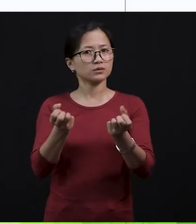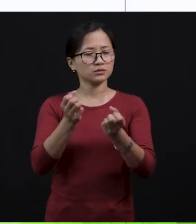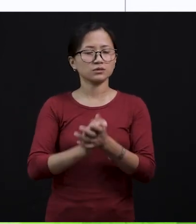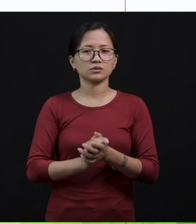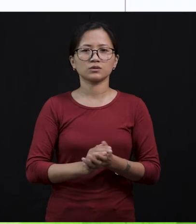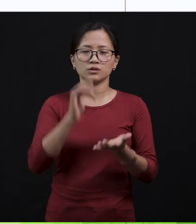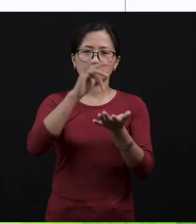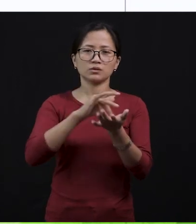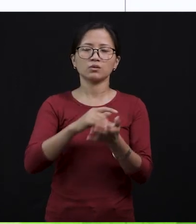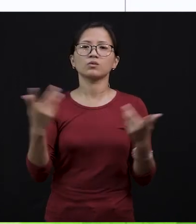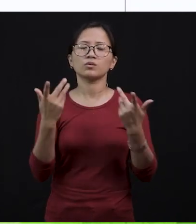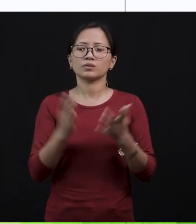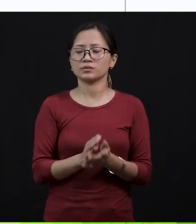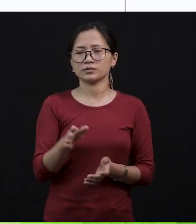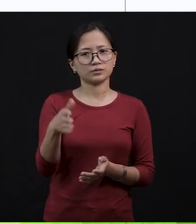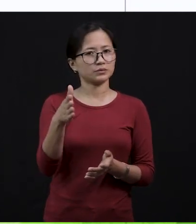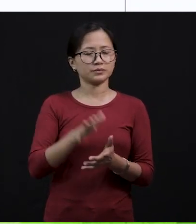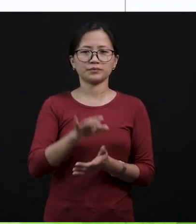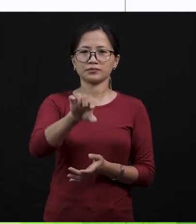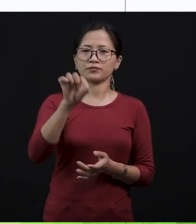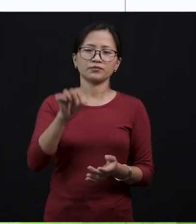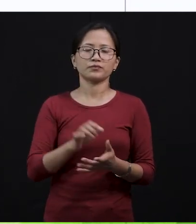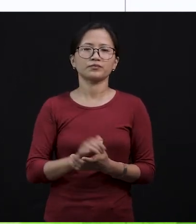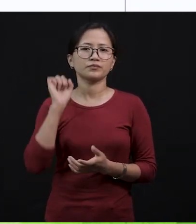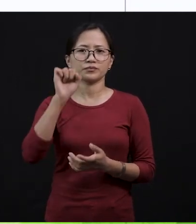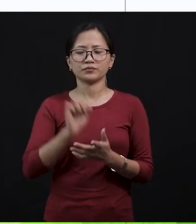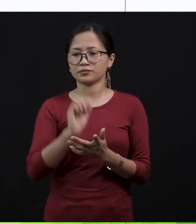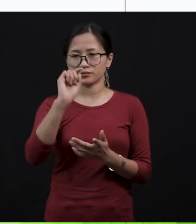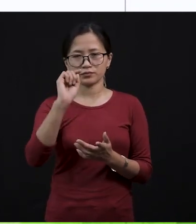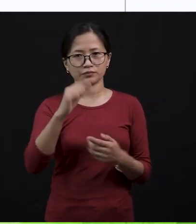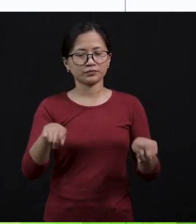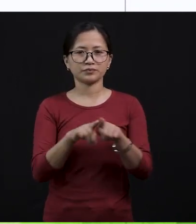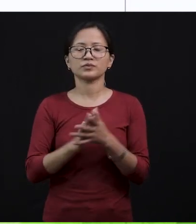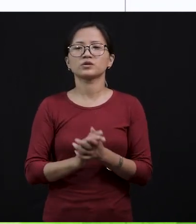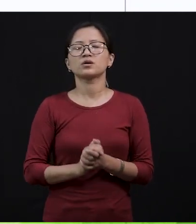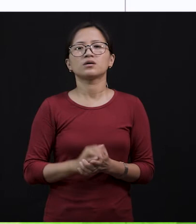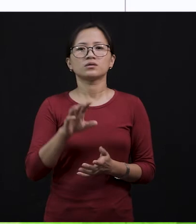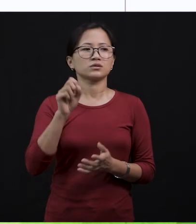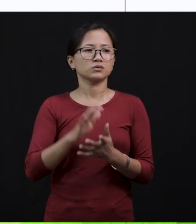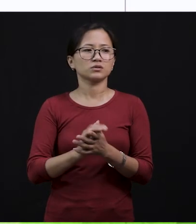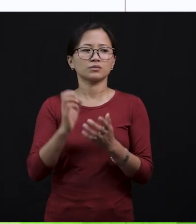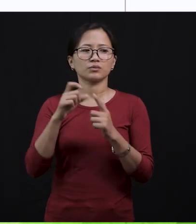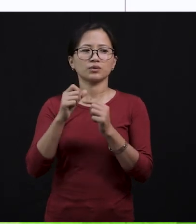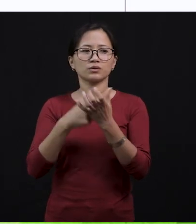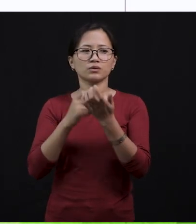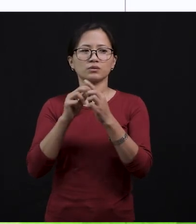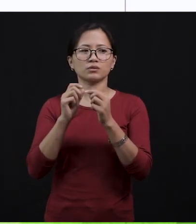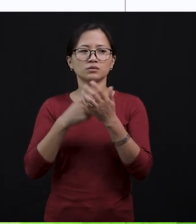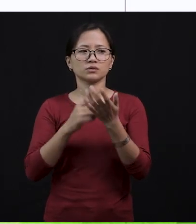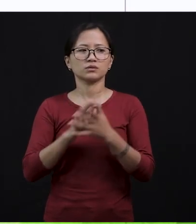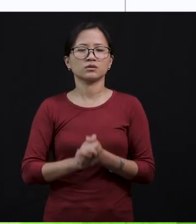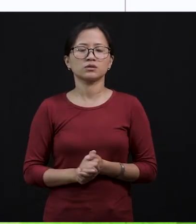to places where nobody can find him, and he has got powers.